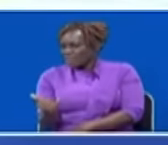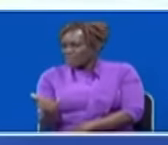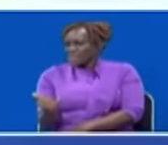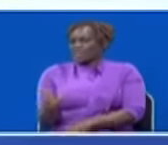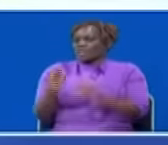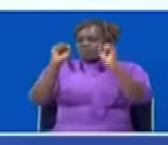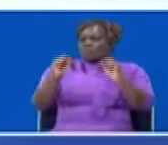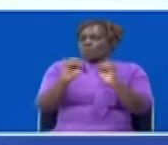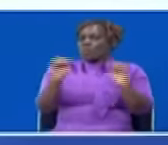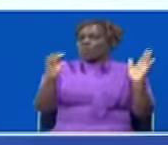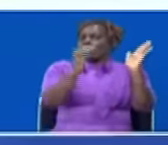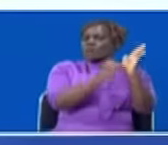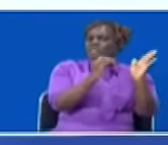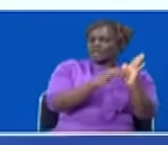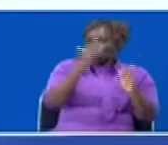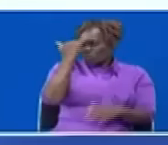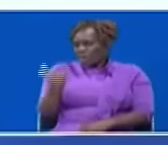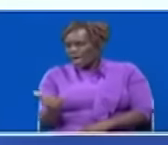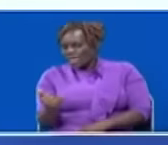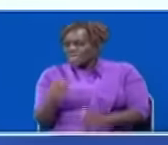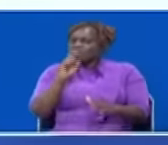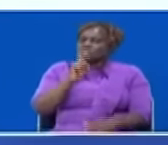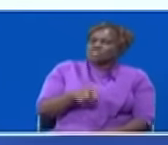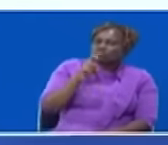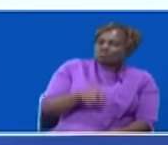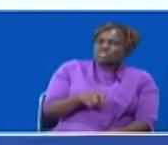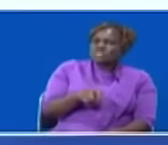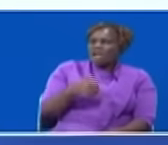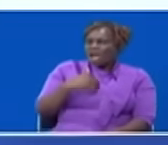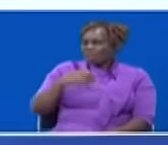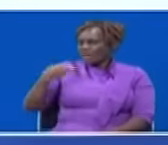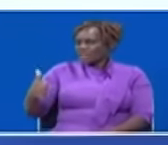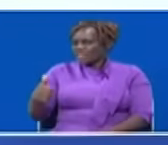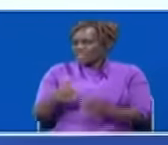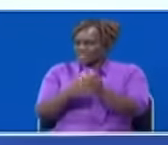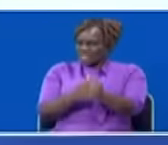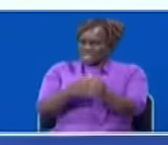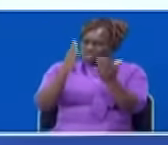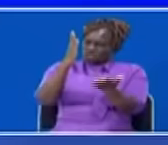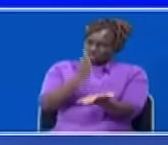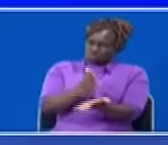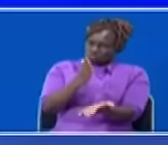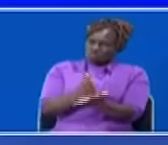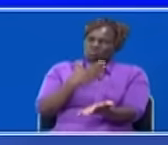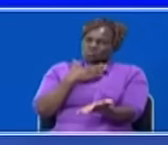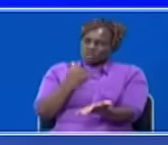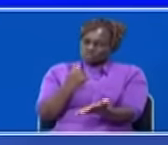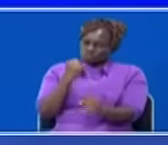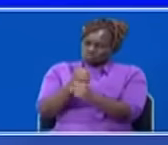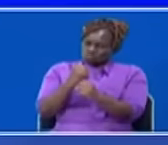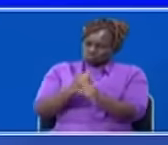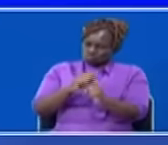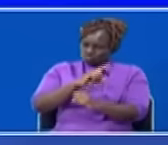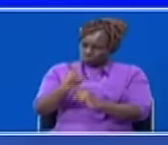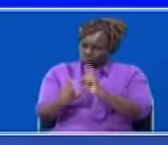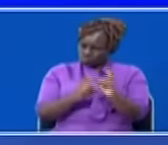there no protests in Machakos, in Makueni, in Kitui, where we have another code called principle? Okay. If indeed you want to conduct an inquisition, mm-hmm.